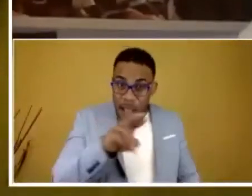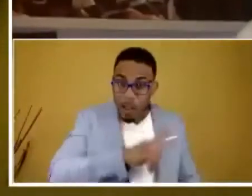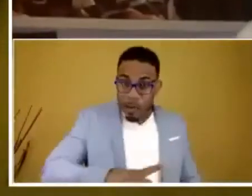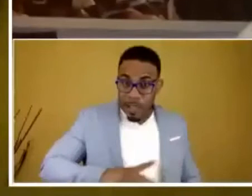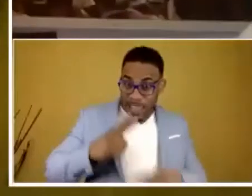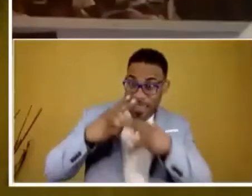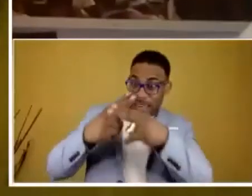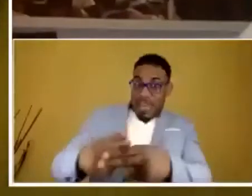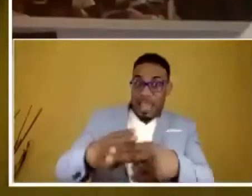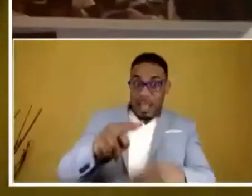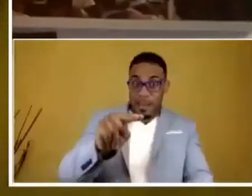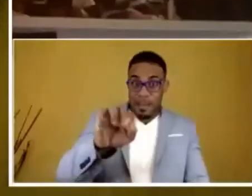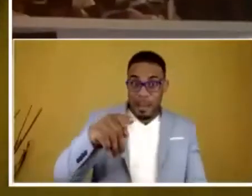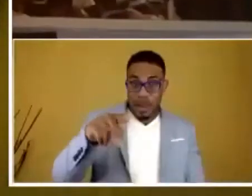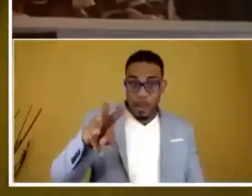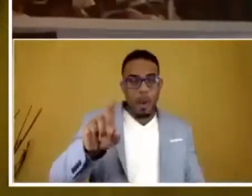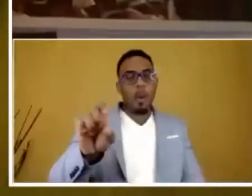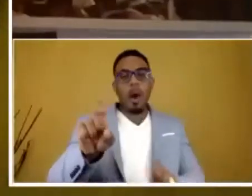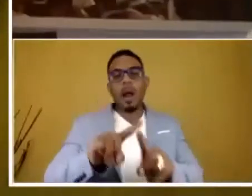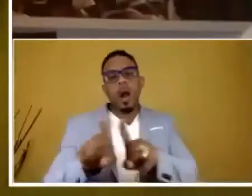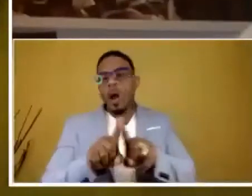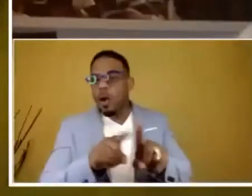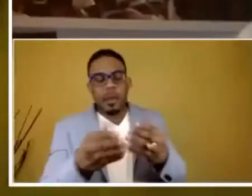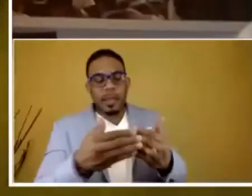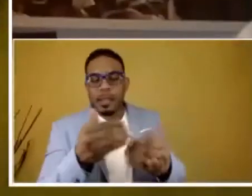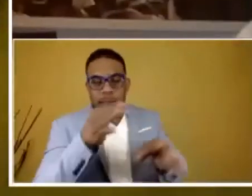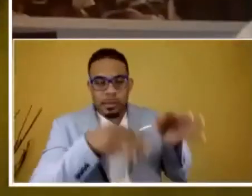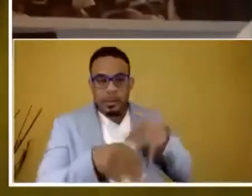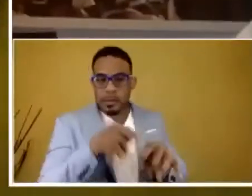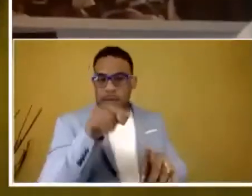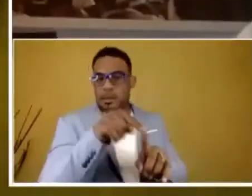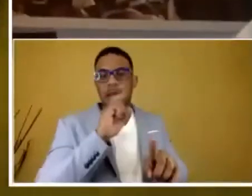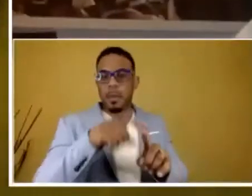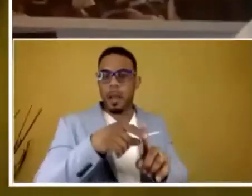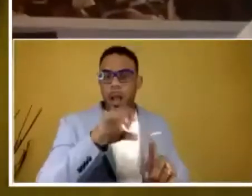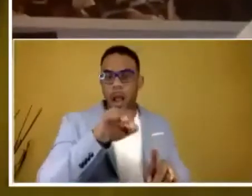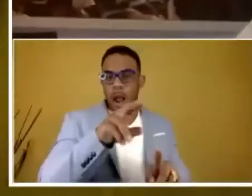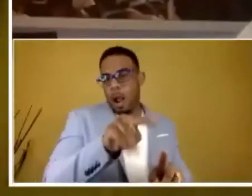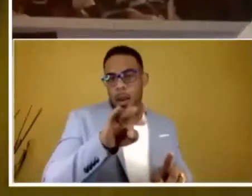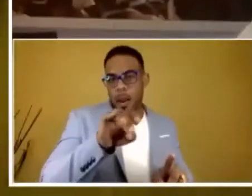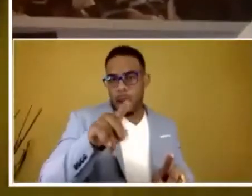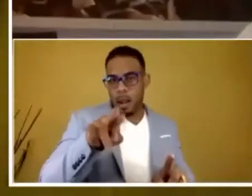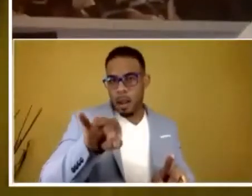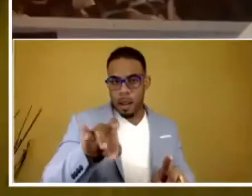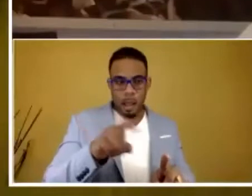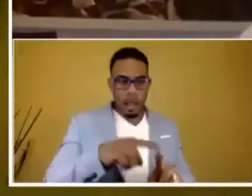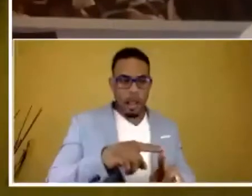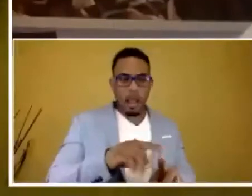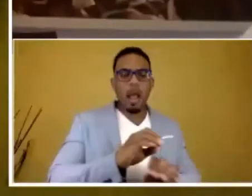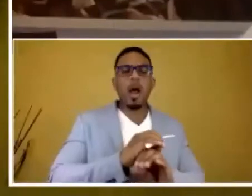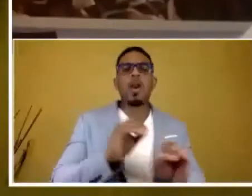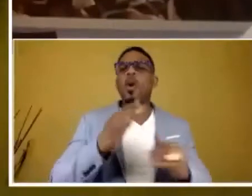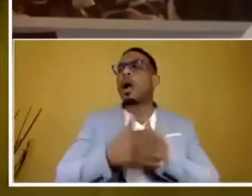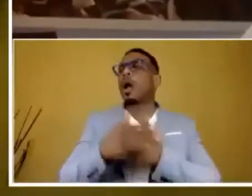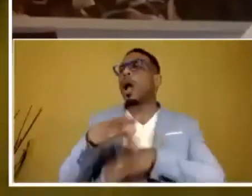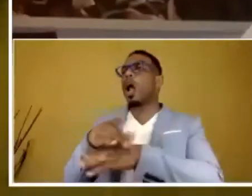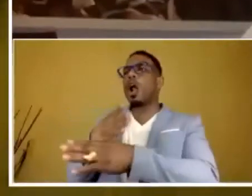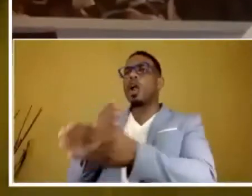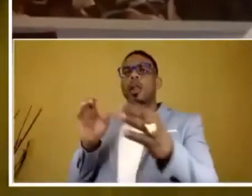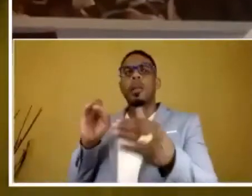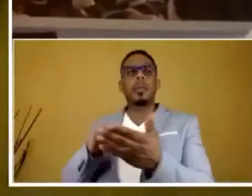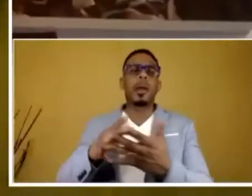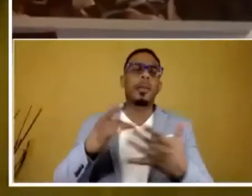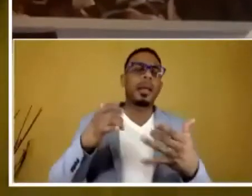napalm, but one could also as easily talk about carbon dioxide. No country on Earth has put as much of it into